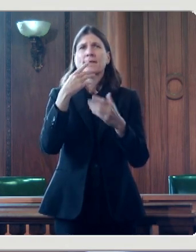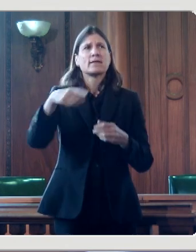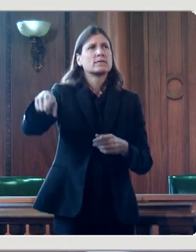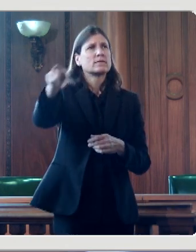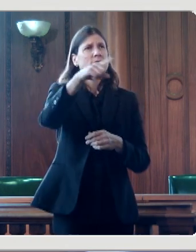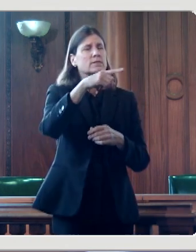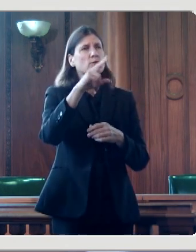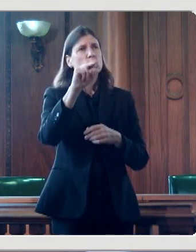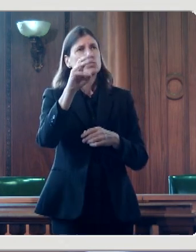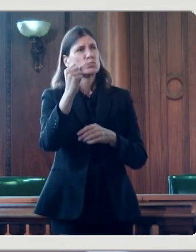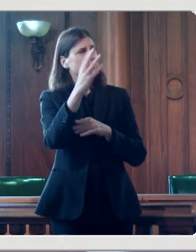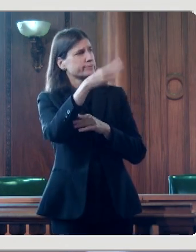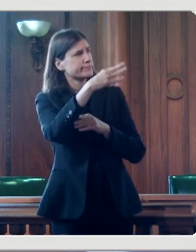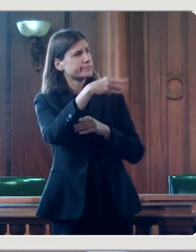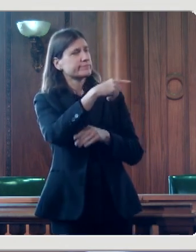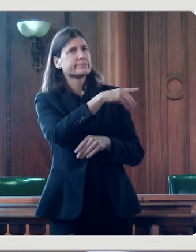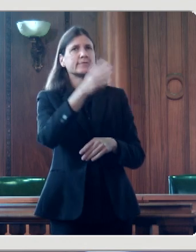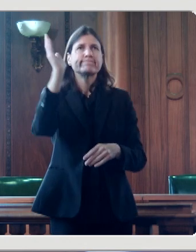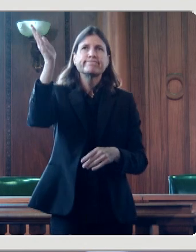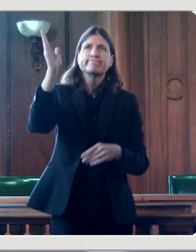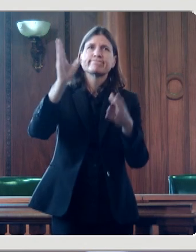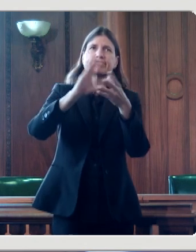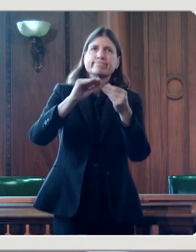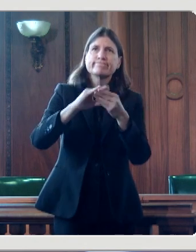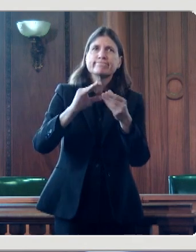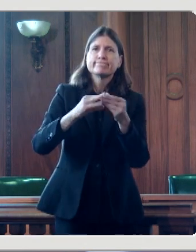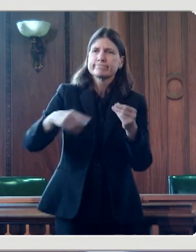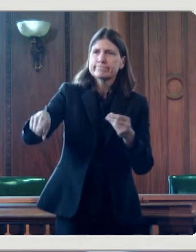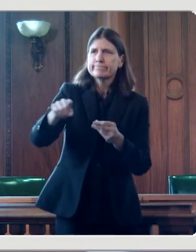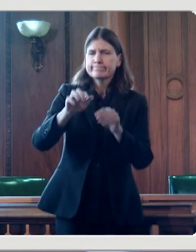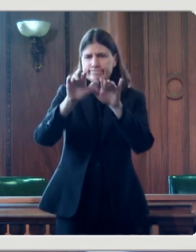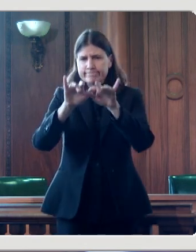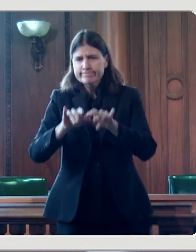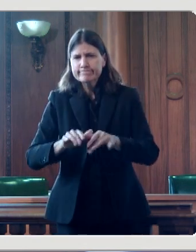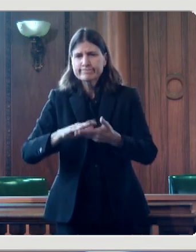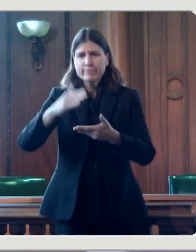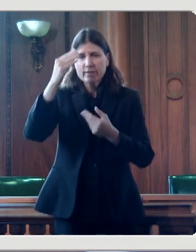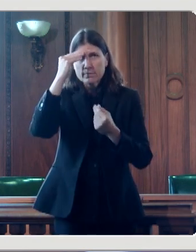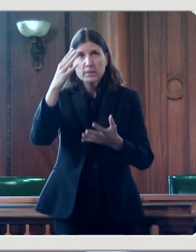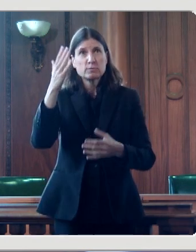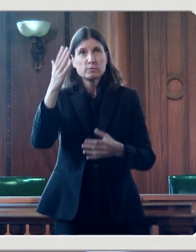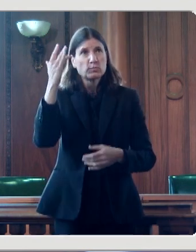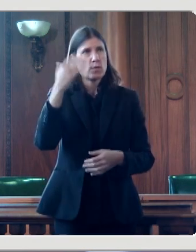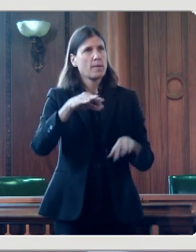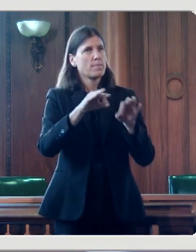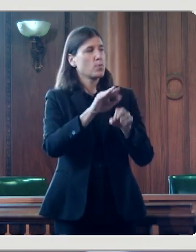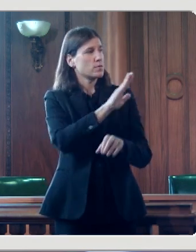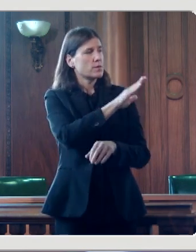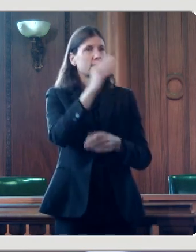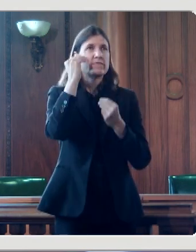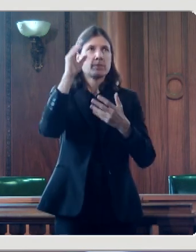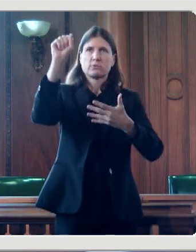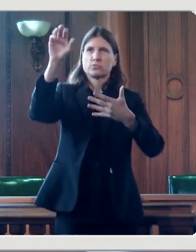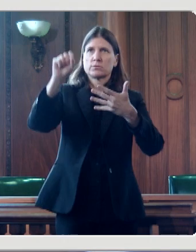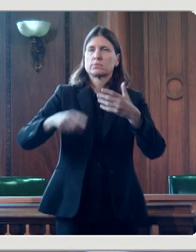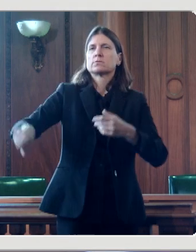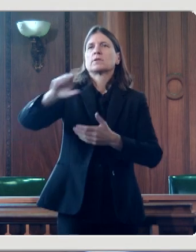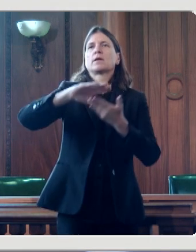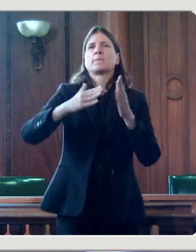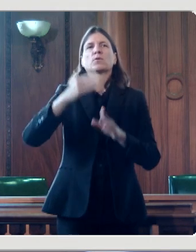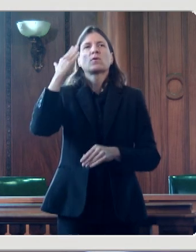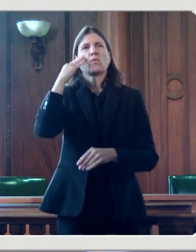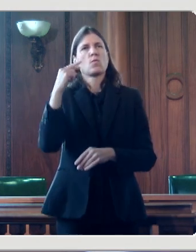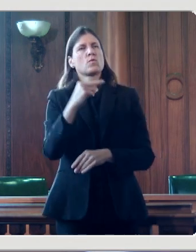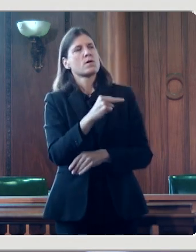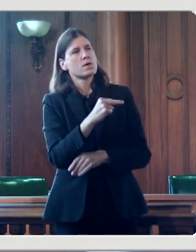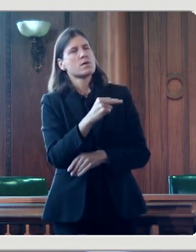TV, radio, and print. The partnership is important to get this information out. A lot of people watch this, and